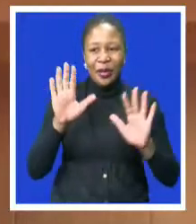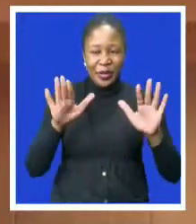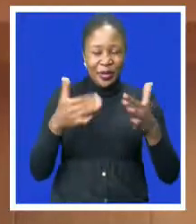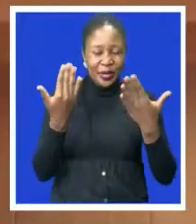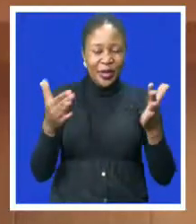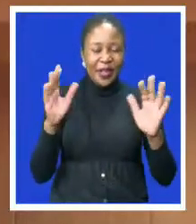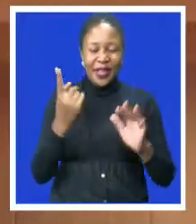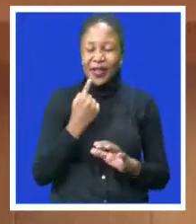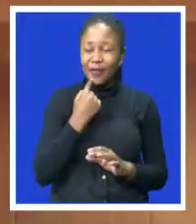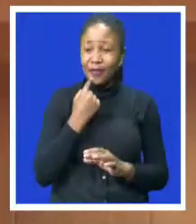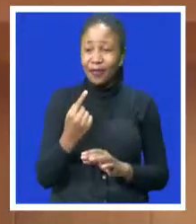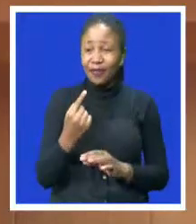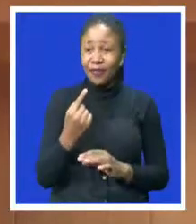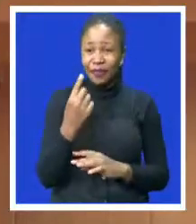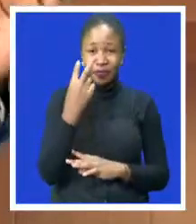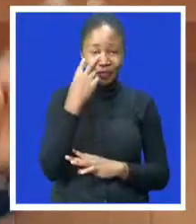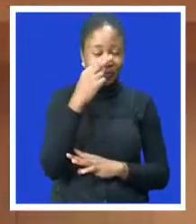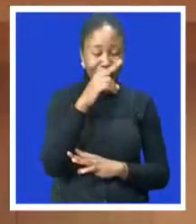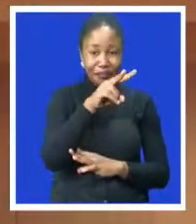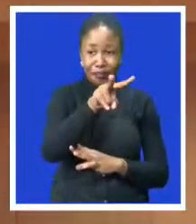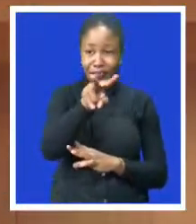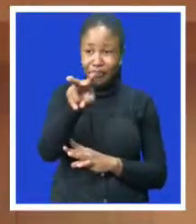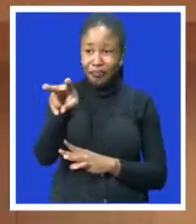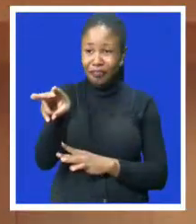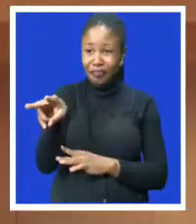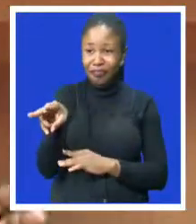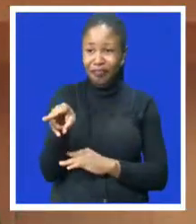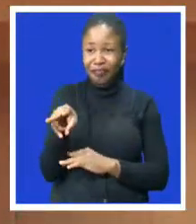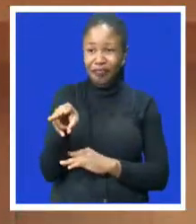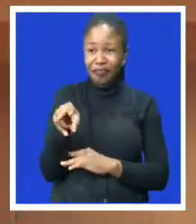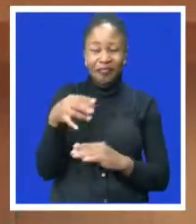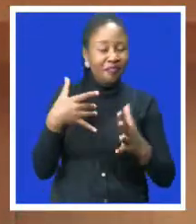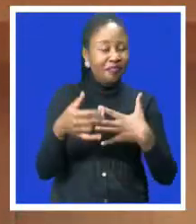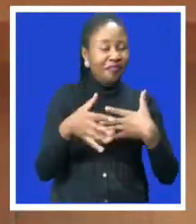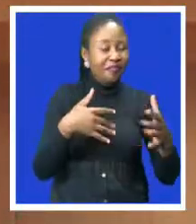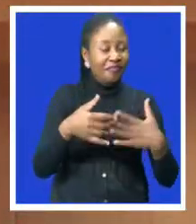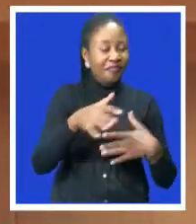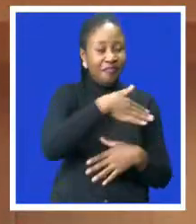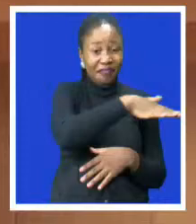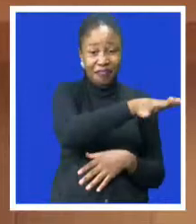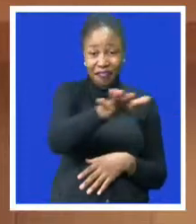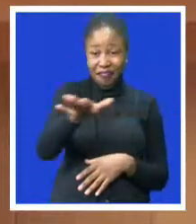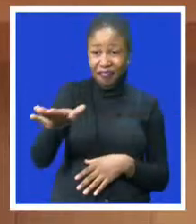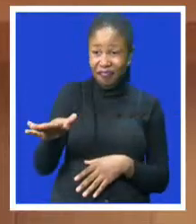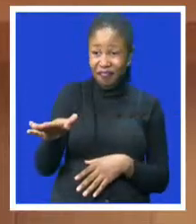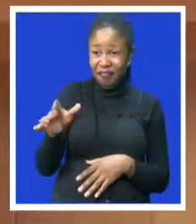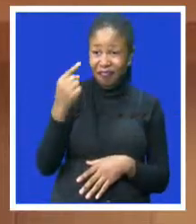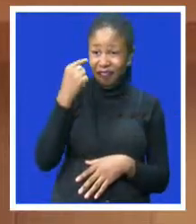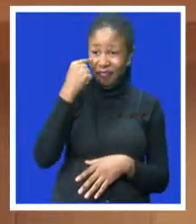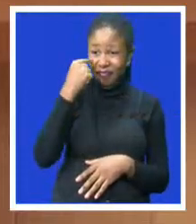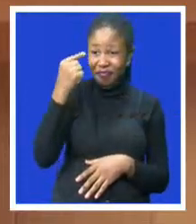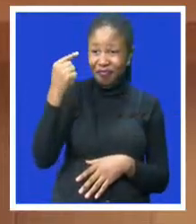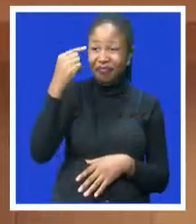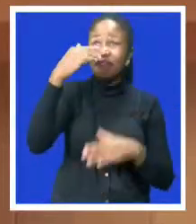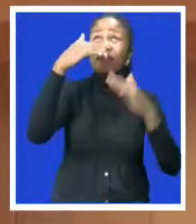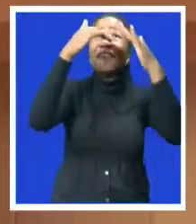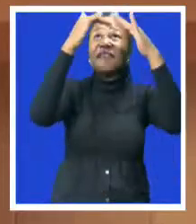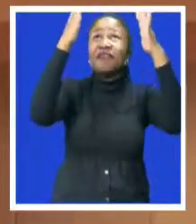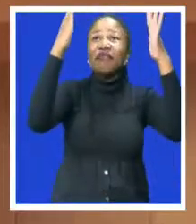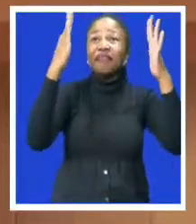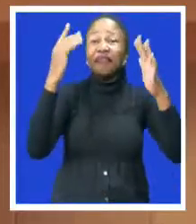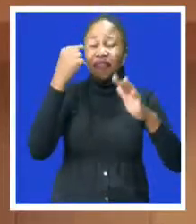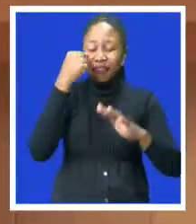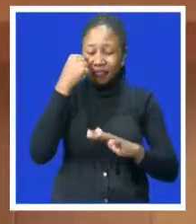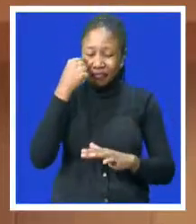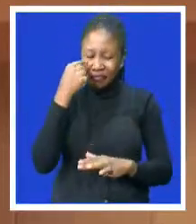you. Look up in the sky. Look down in the sea. Look at the land. All of these things that